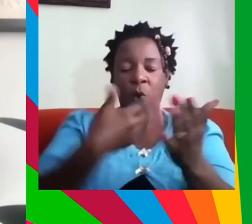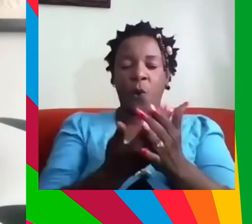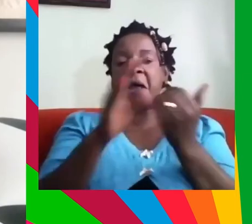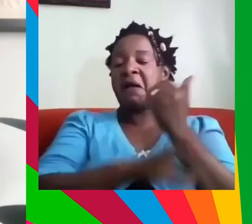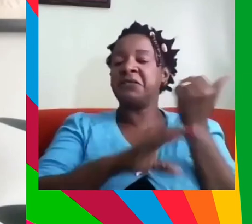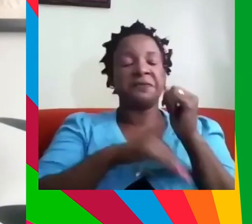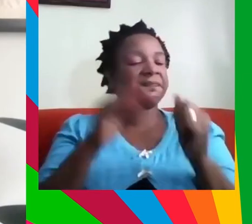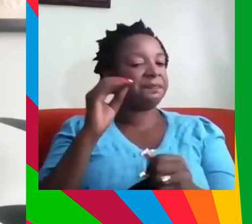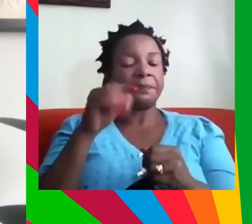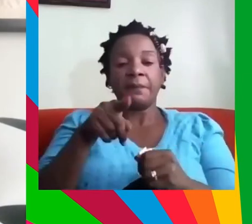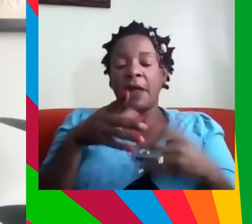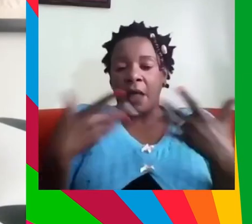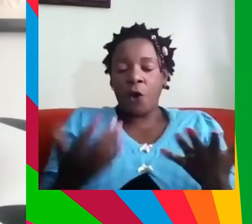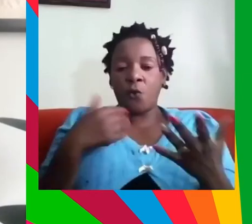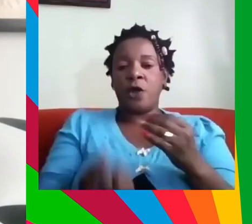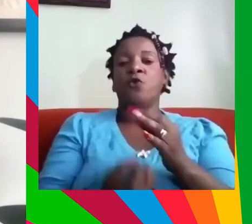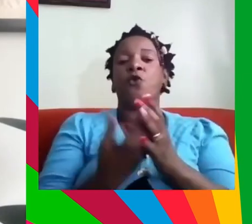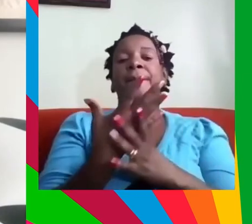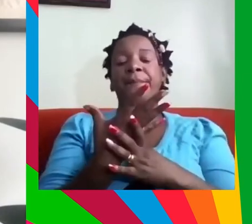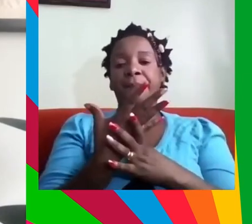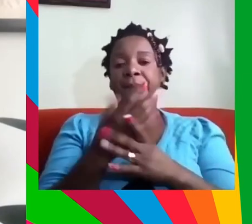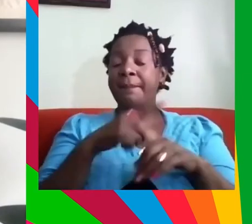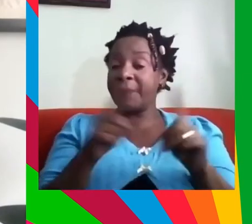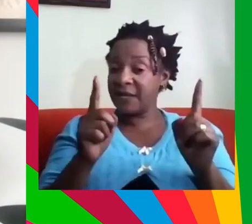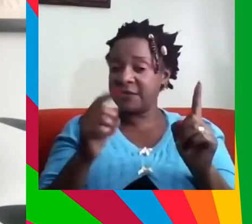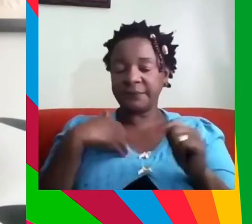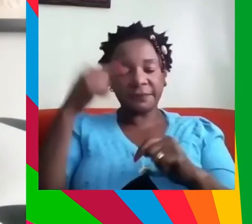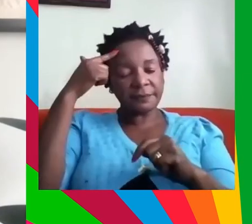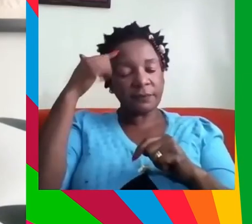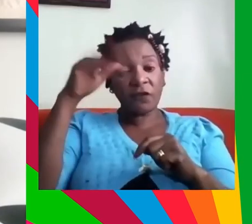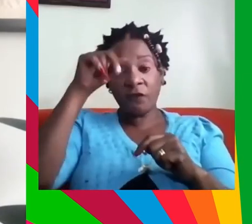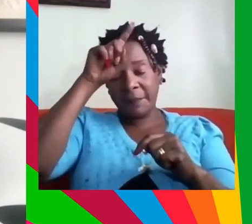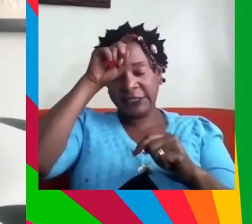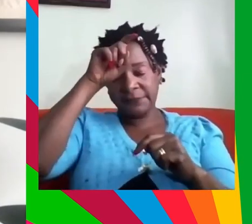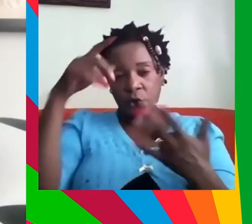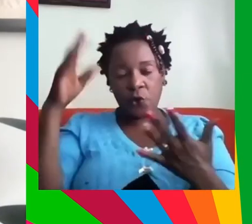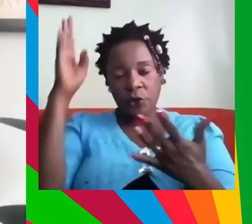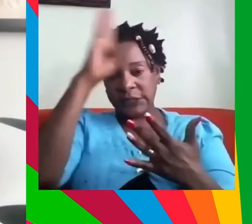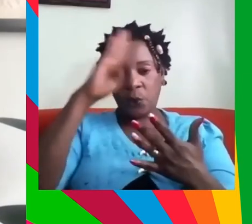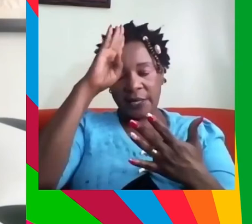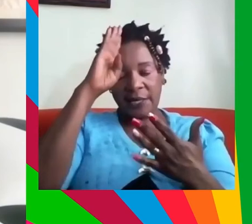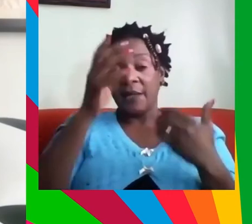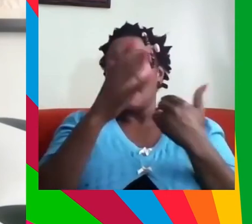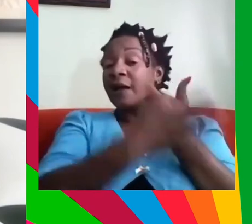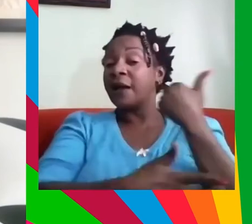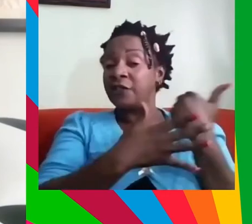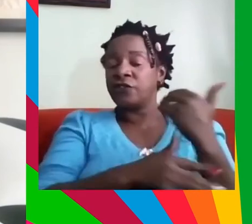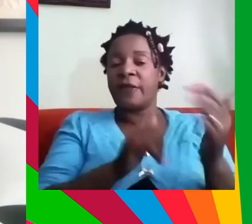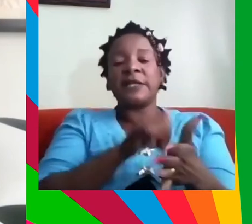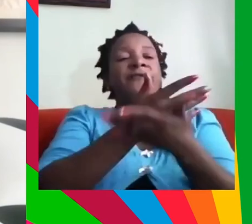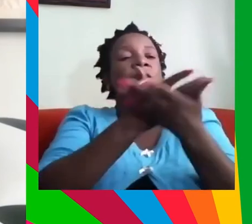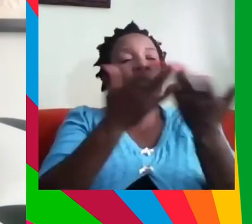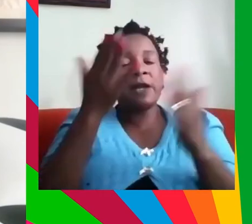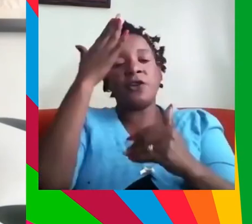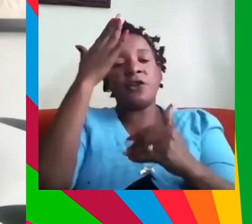think that's how we were raised a bit. But I think coming from Egypt or from Saudi, where it's a country that everyone knows